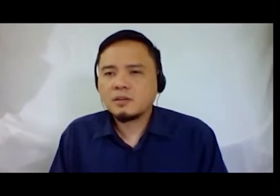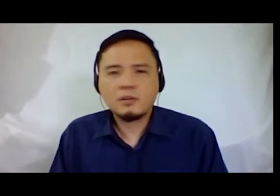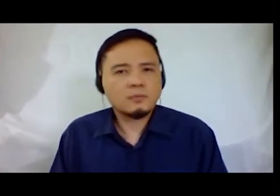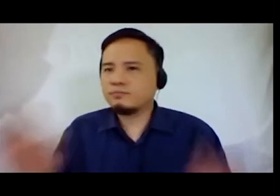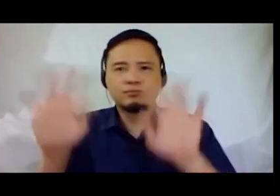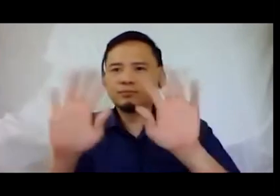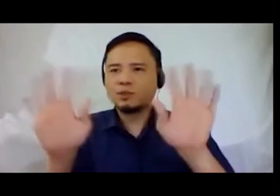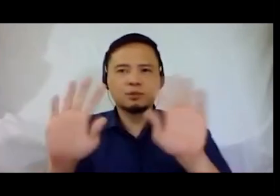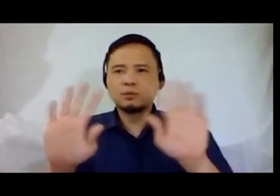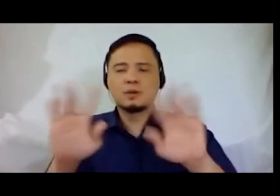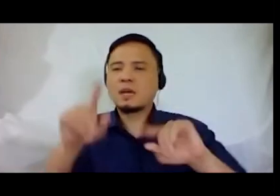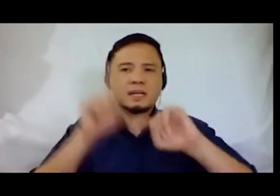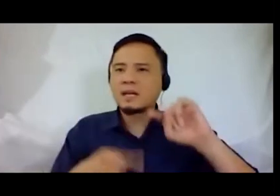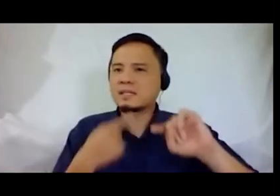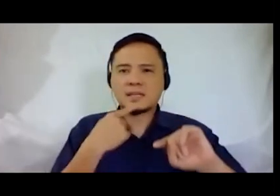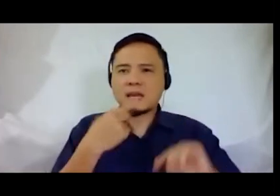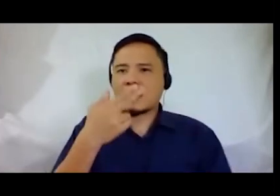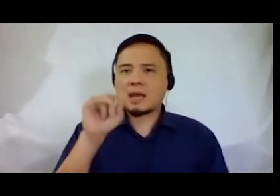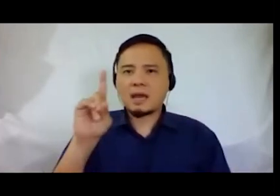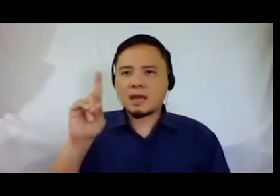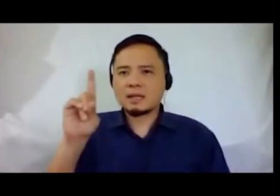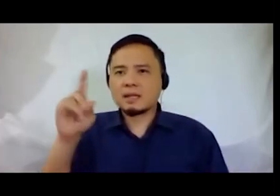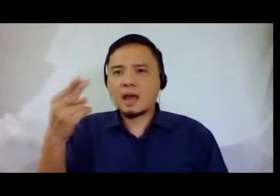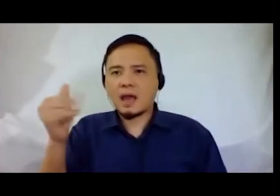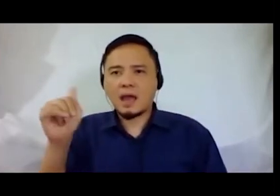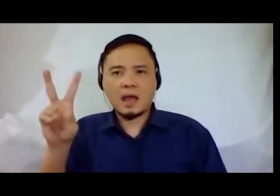No, can't say had, have.